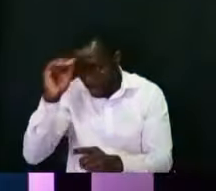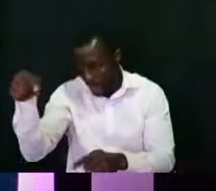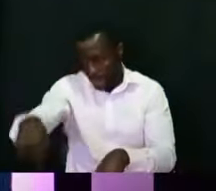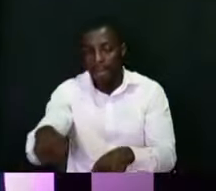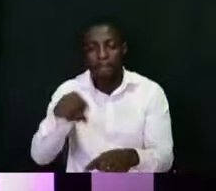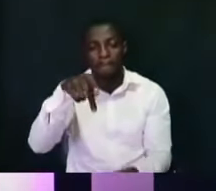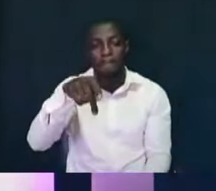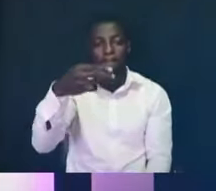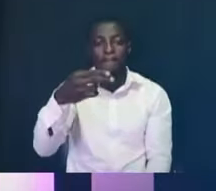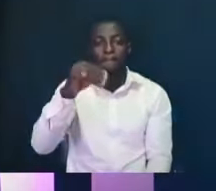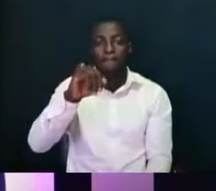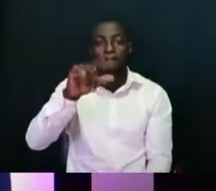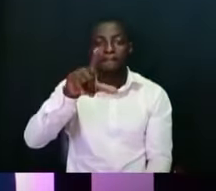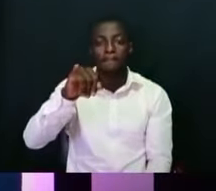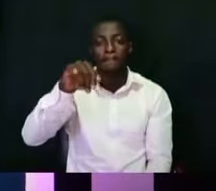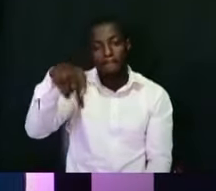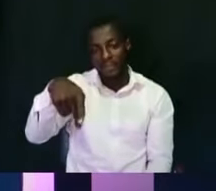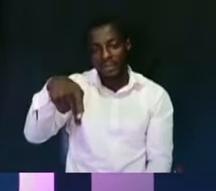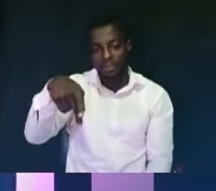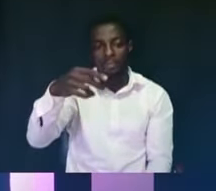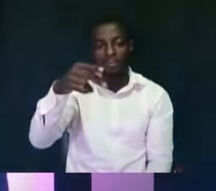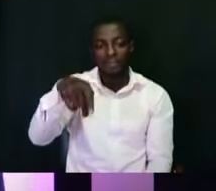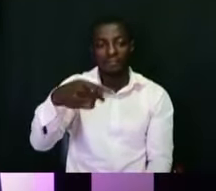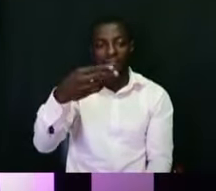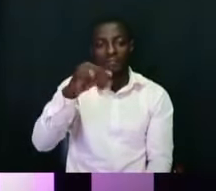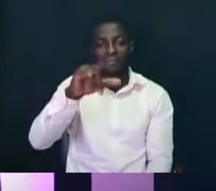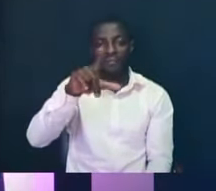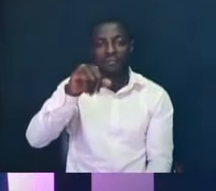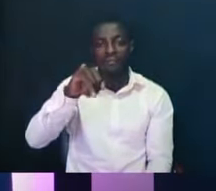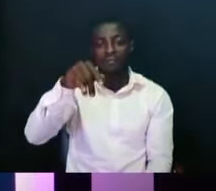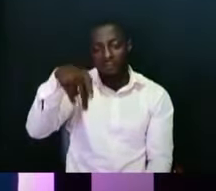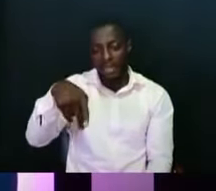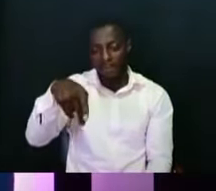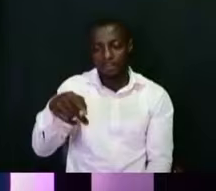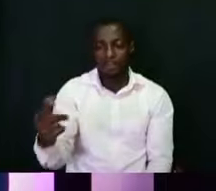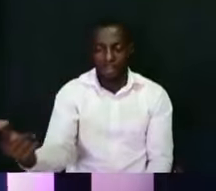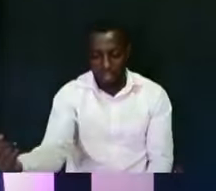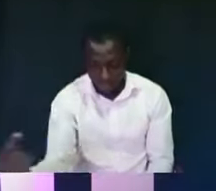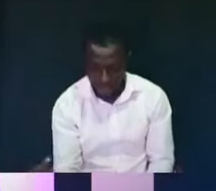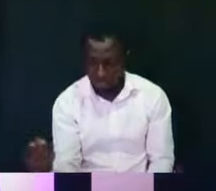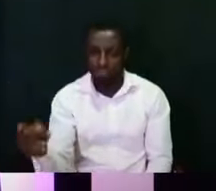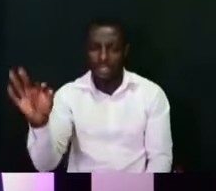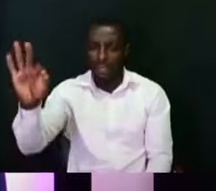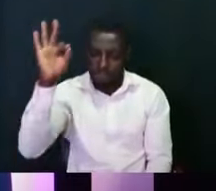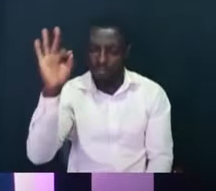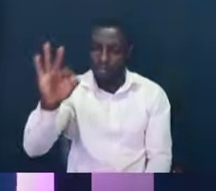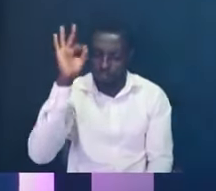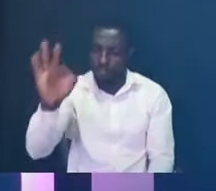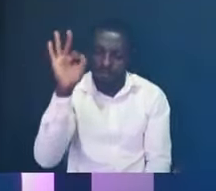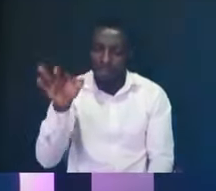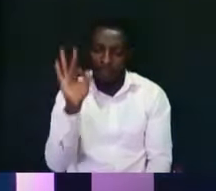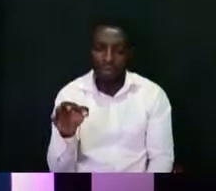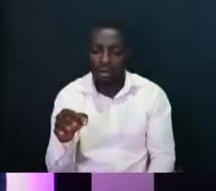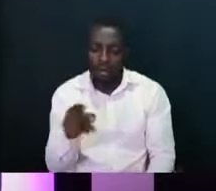and the name of Jesus Christ. Na waje Philipa okonya kupa hinie ni Yesu Kristo di ho asempa ni di ye no. They were baptized. Mary